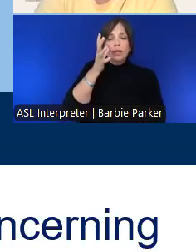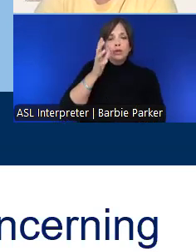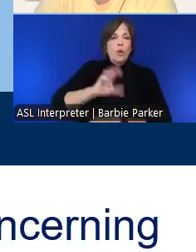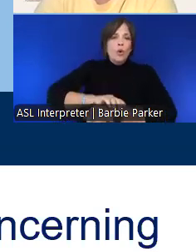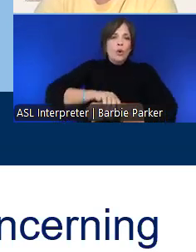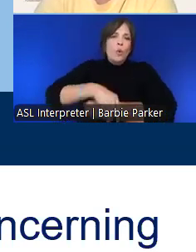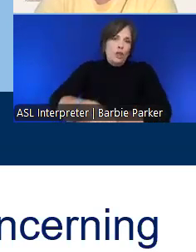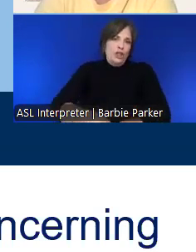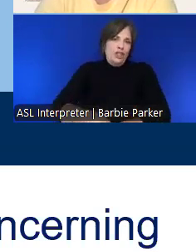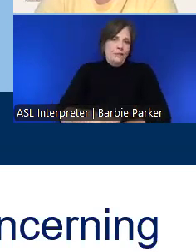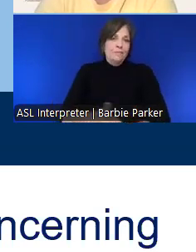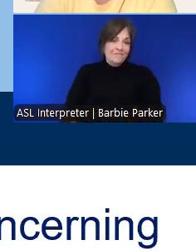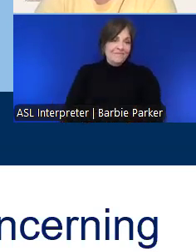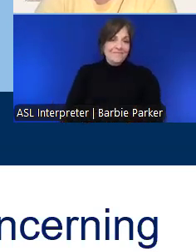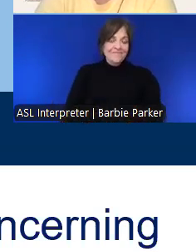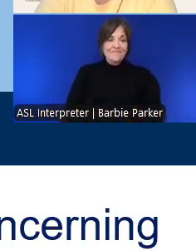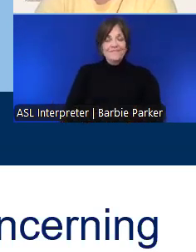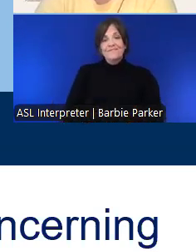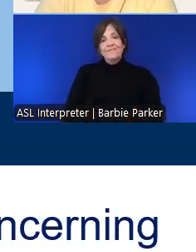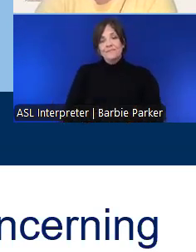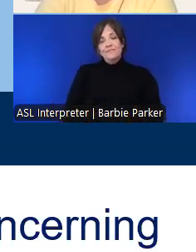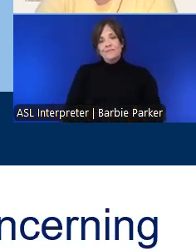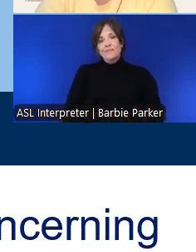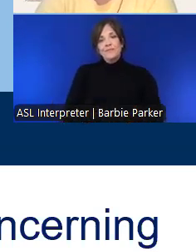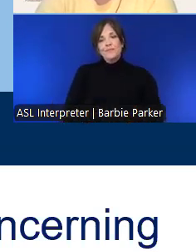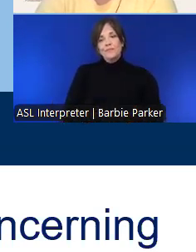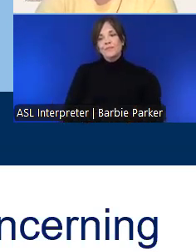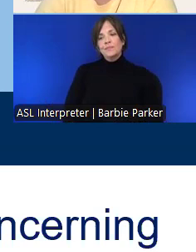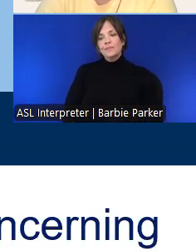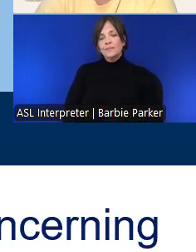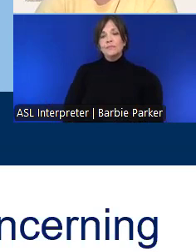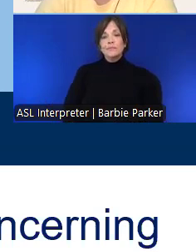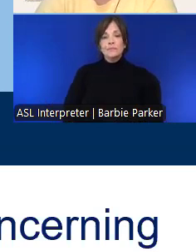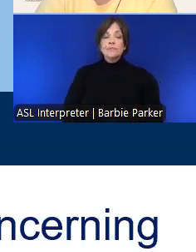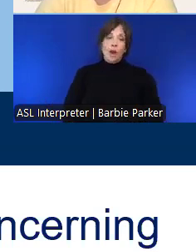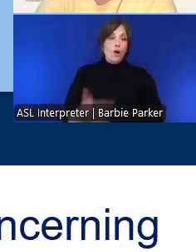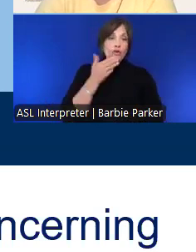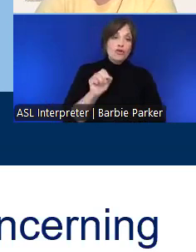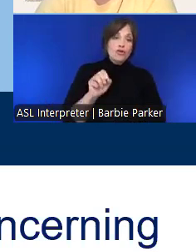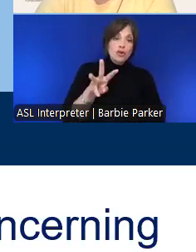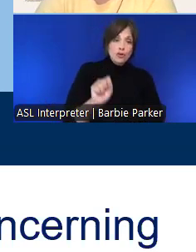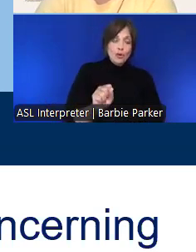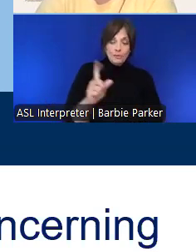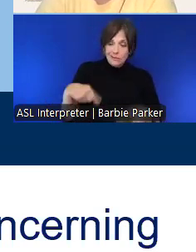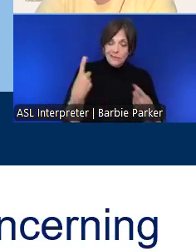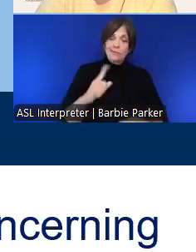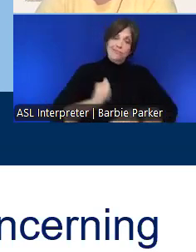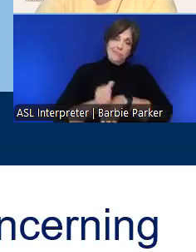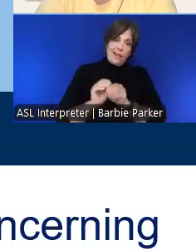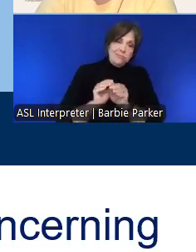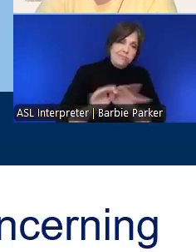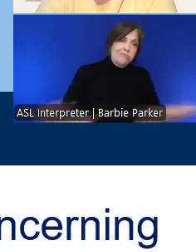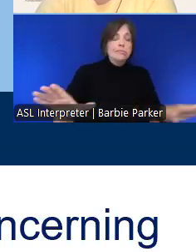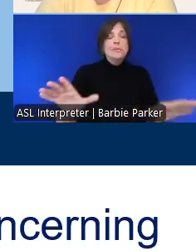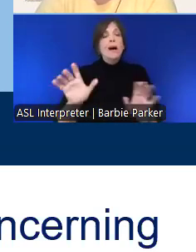You know, the good news here is that since, you know, Tahere launched the first campaign in 2016, the movement to end